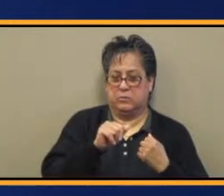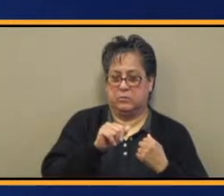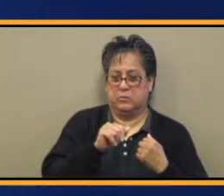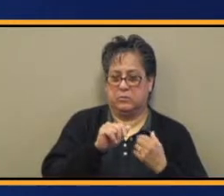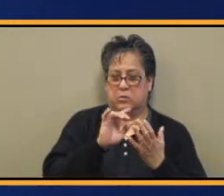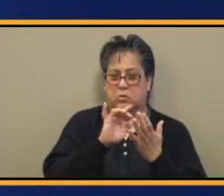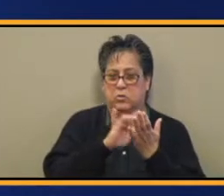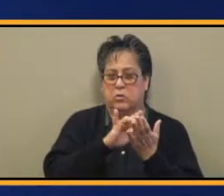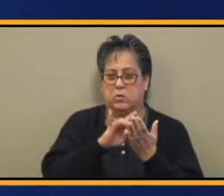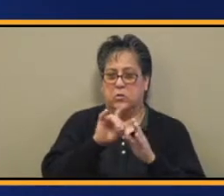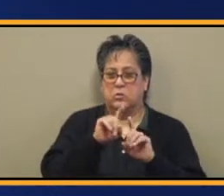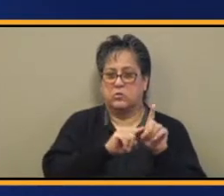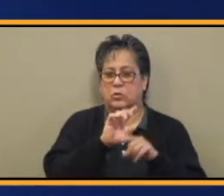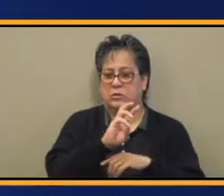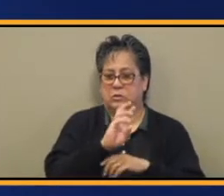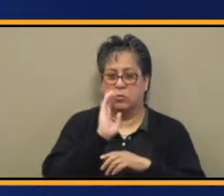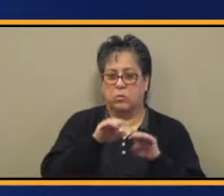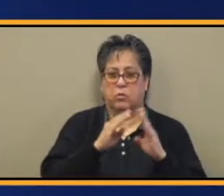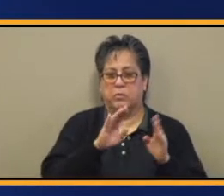telephone.